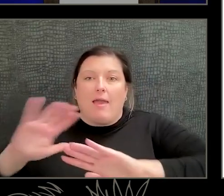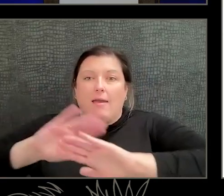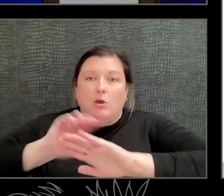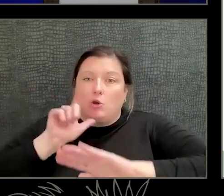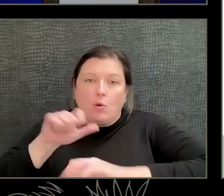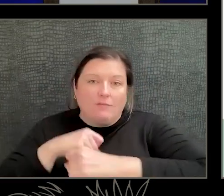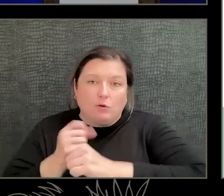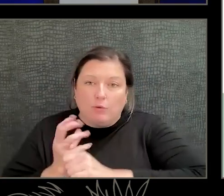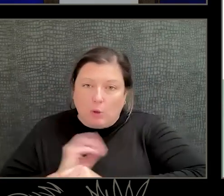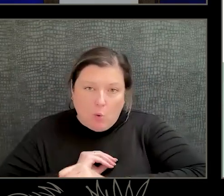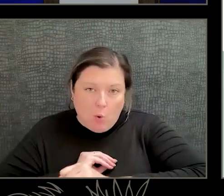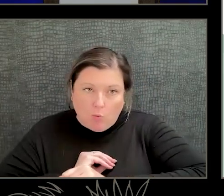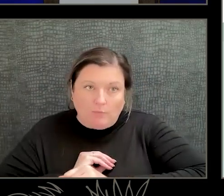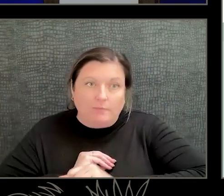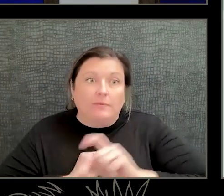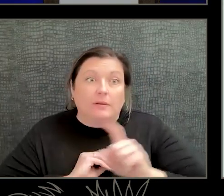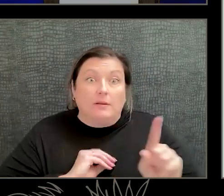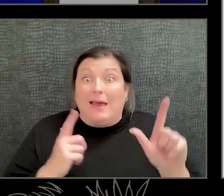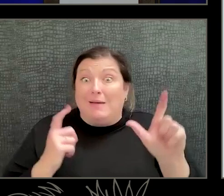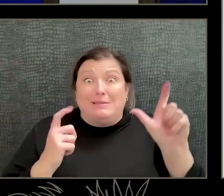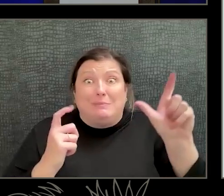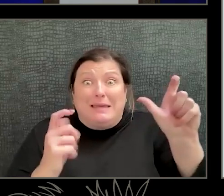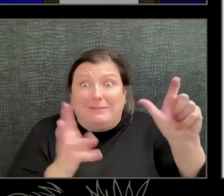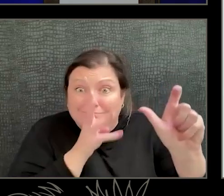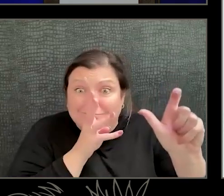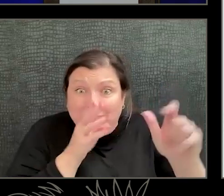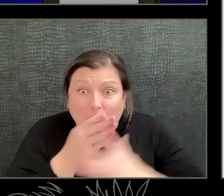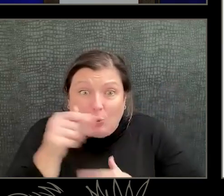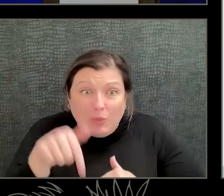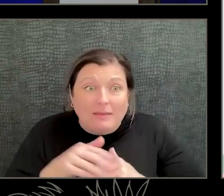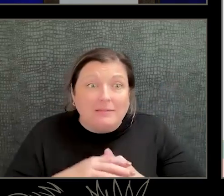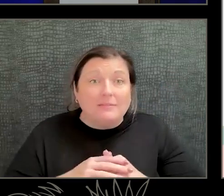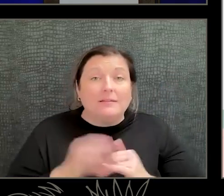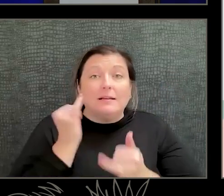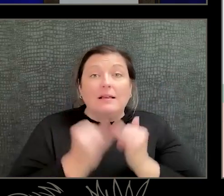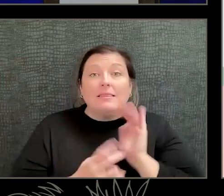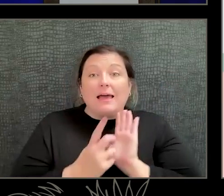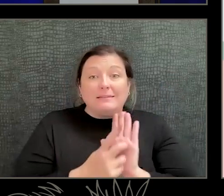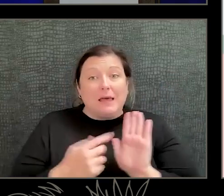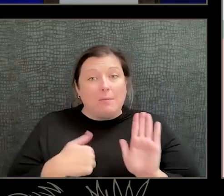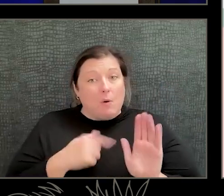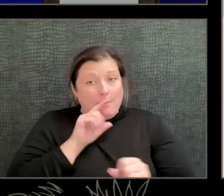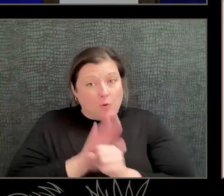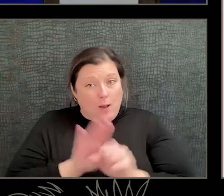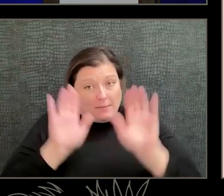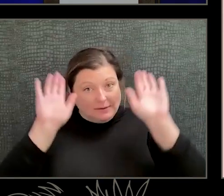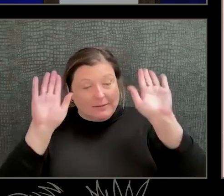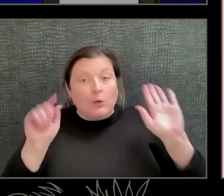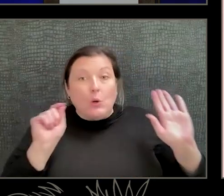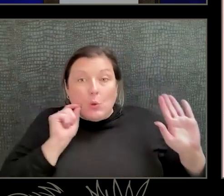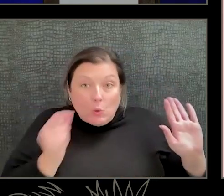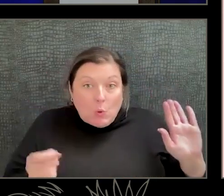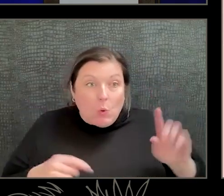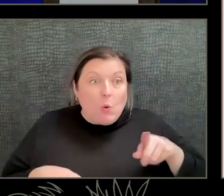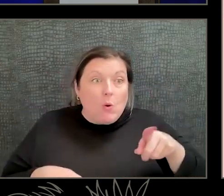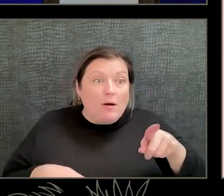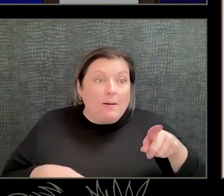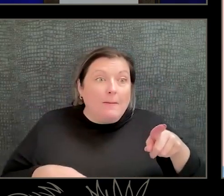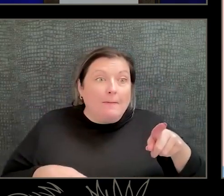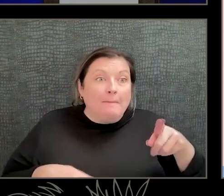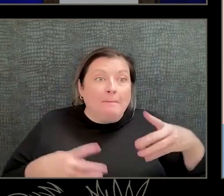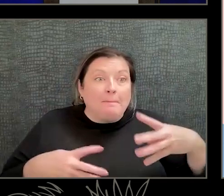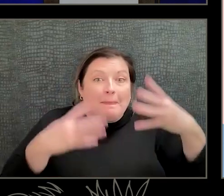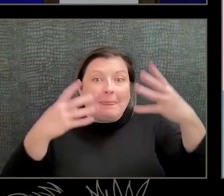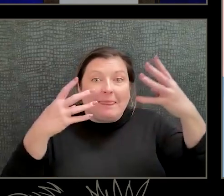mind. Oh, speed running through this. Okay, last demo, promise. Super cool animating